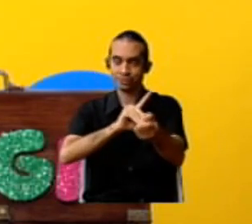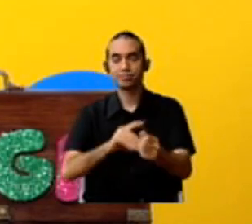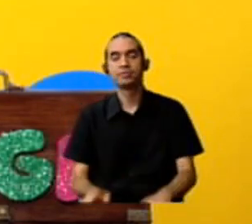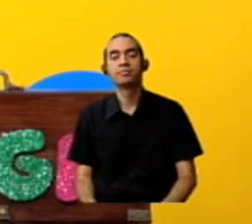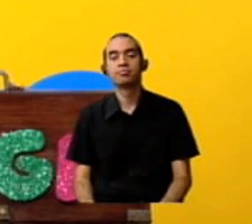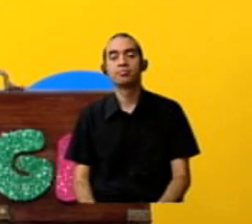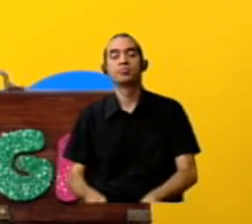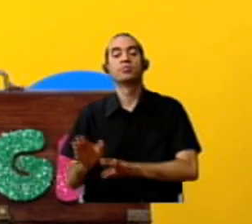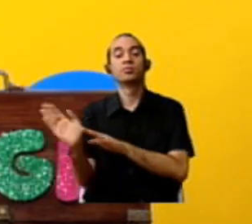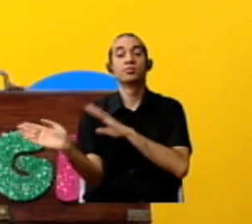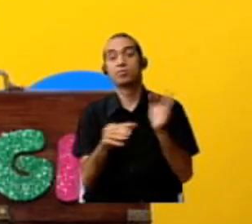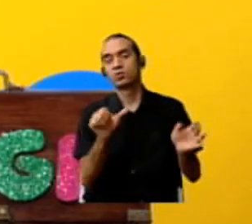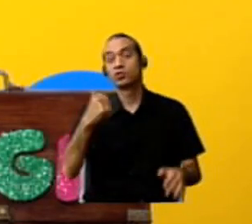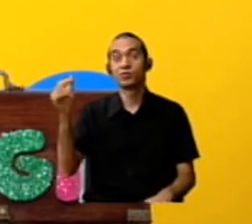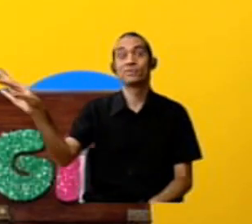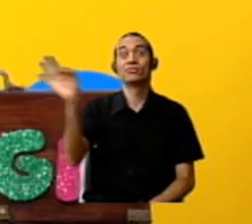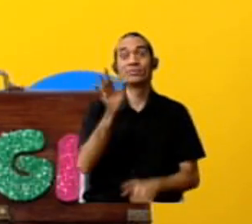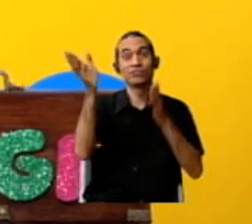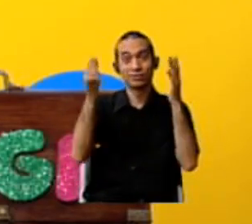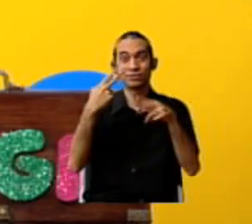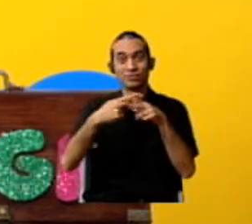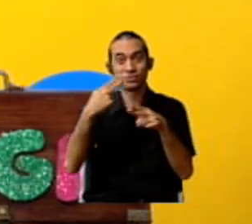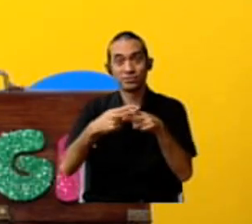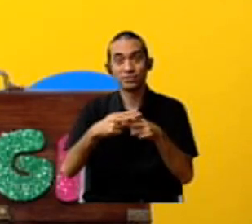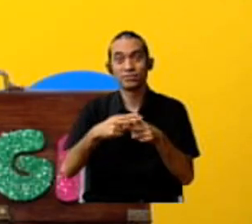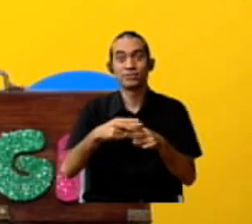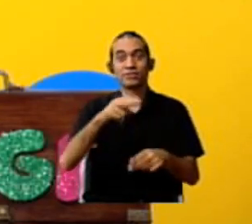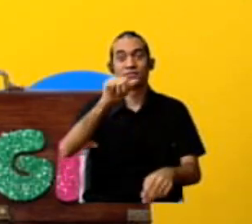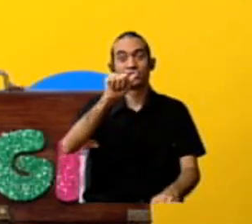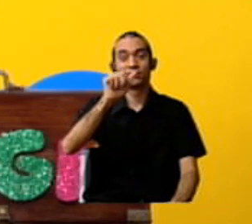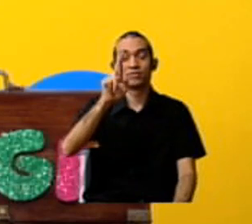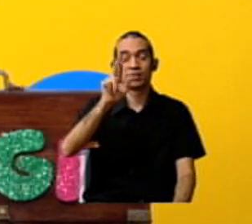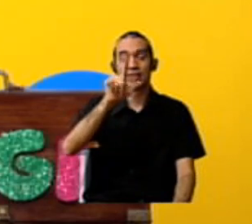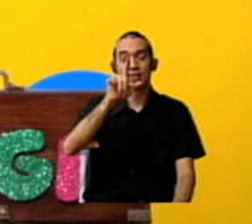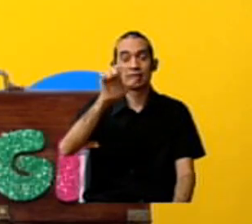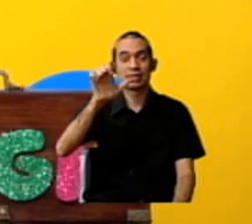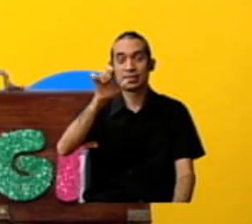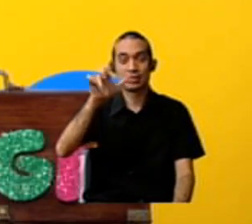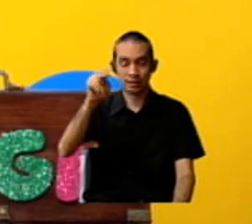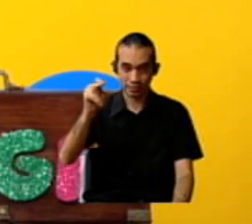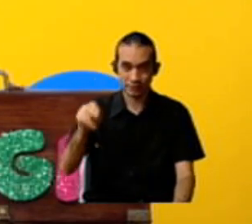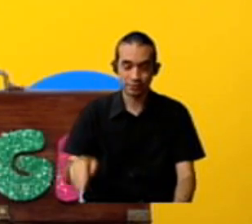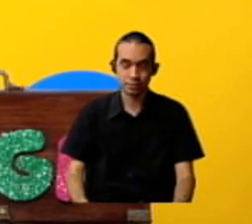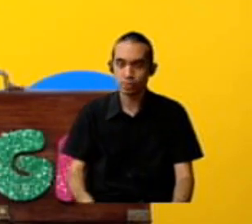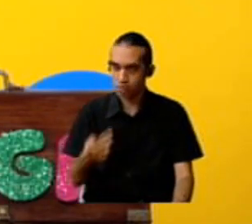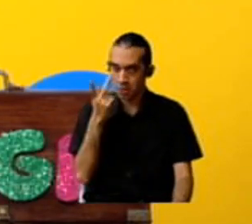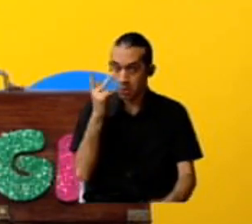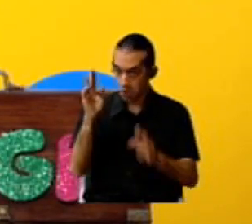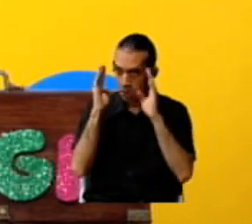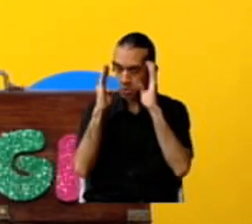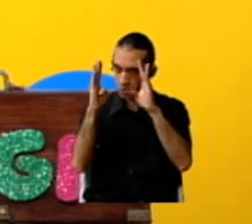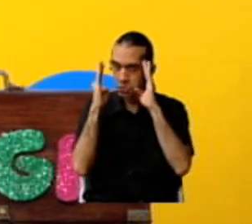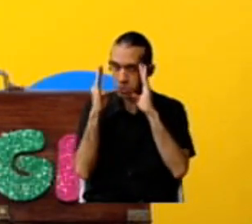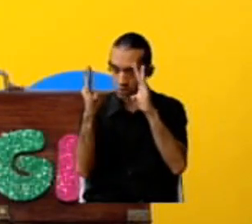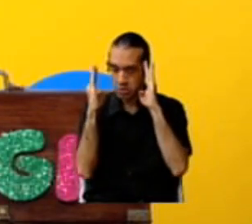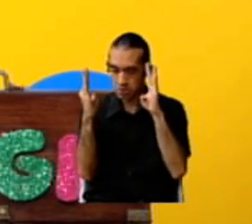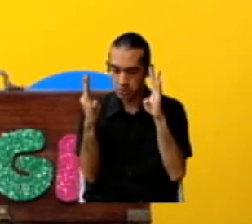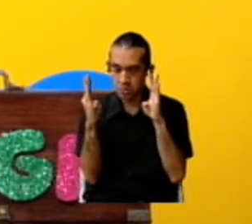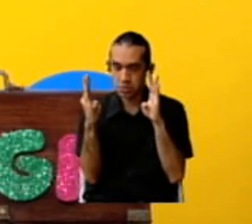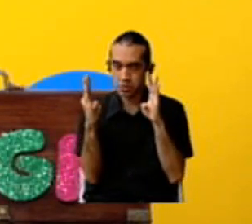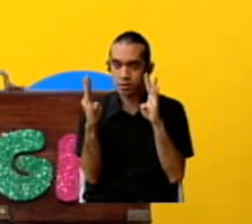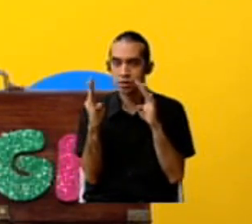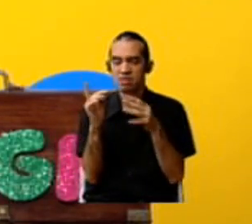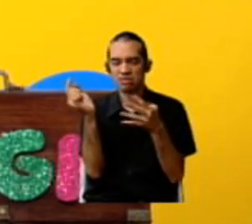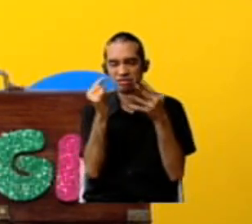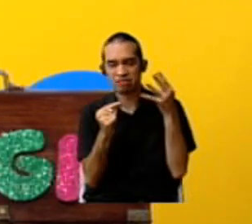another special guest. Her name is Arlene. And Charlie, pay attention to the symptoms